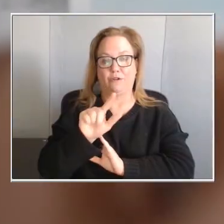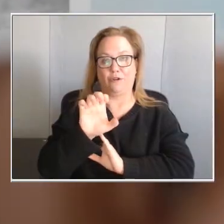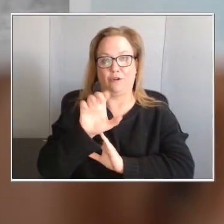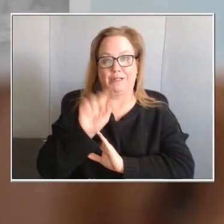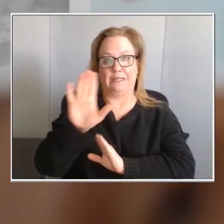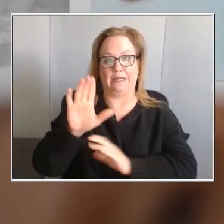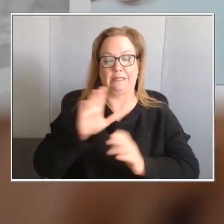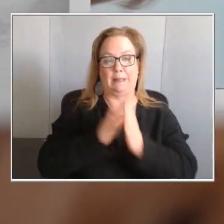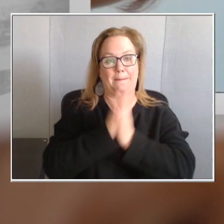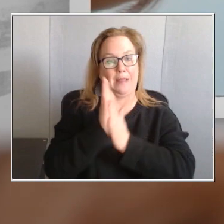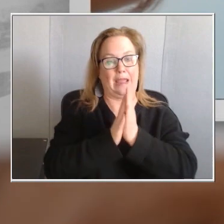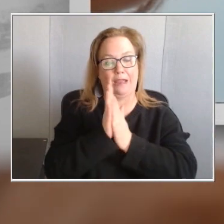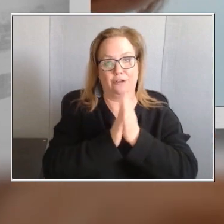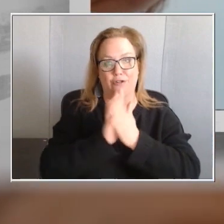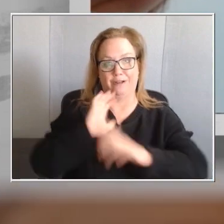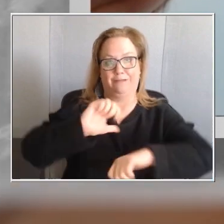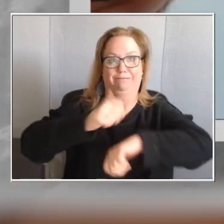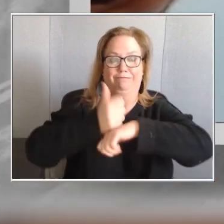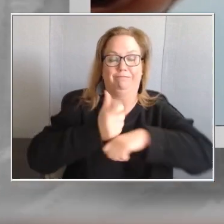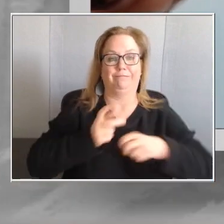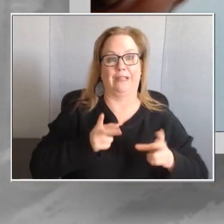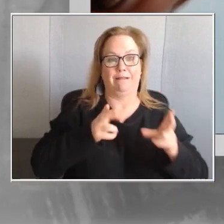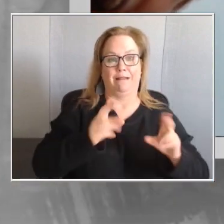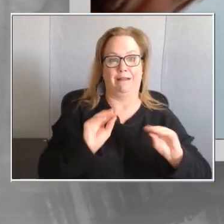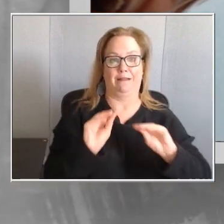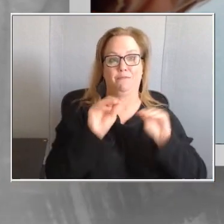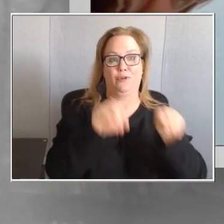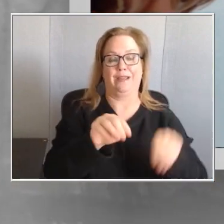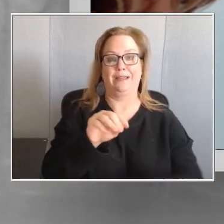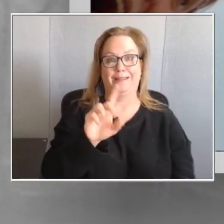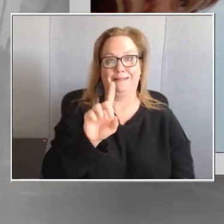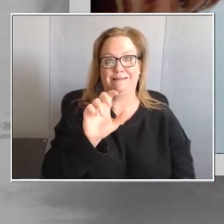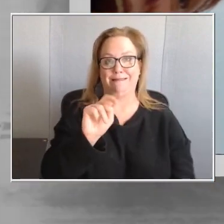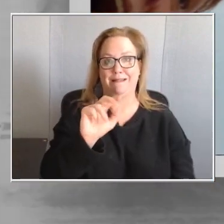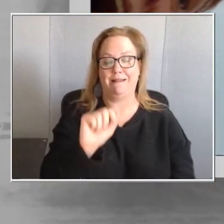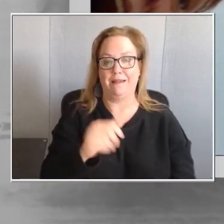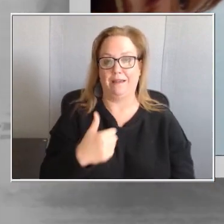grateful for everything.